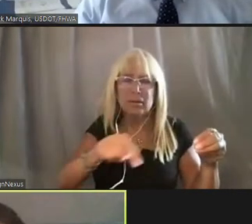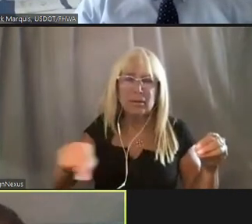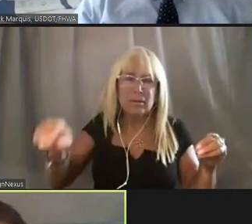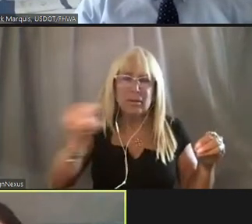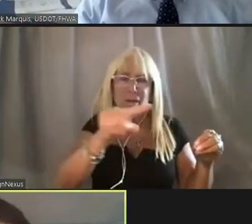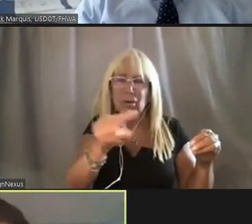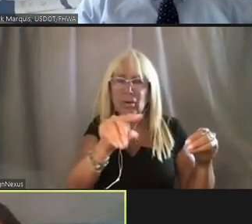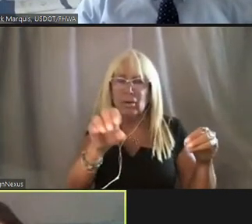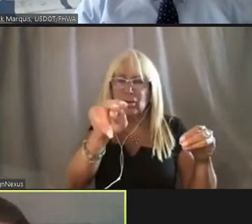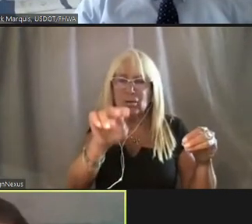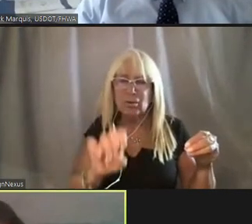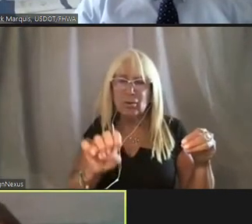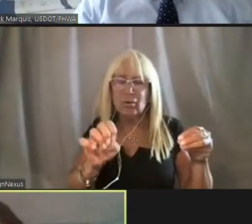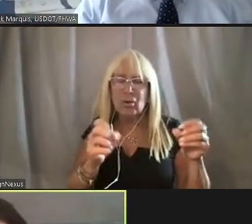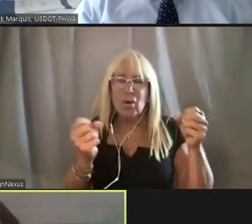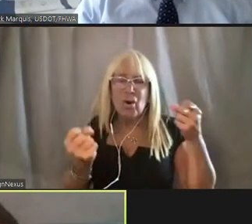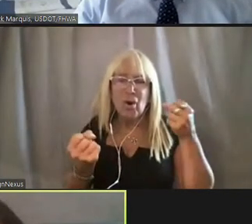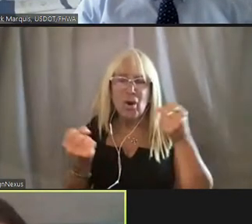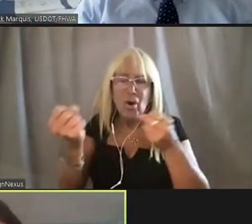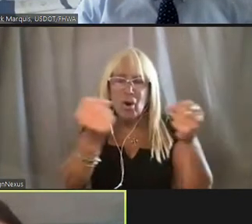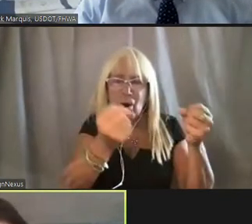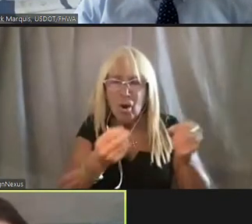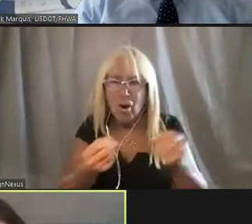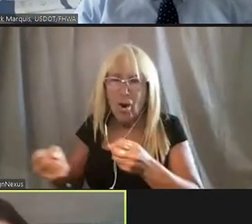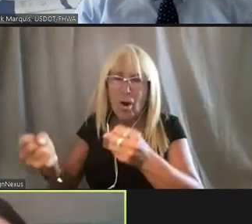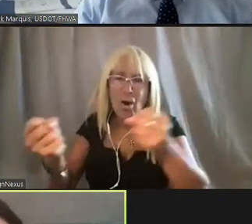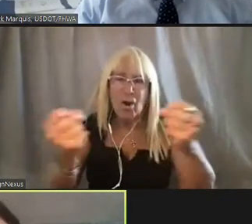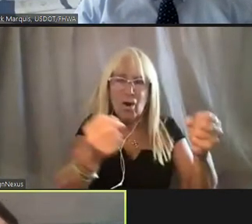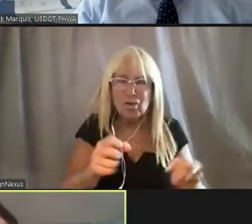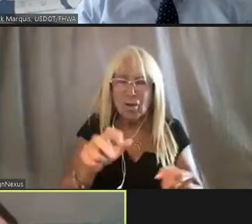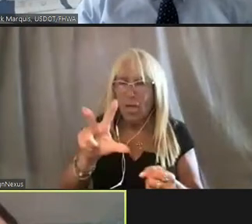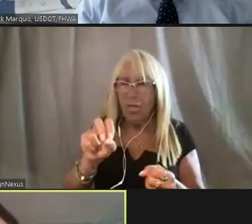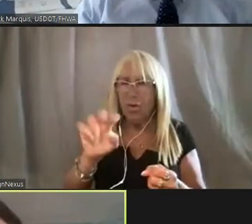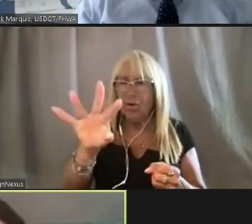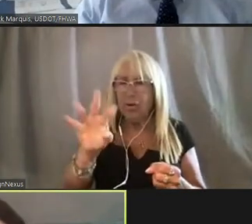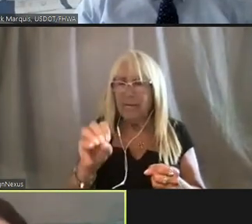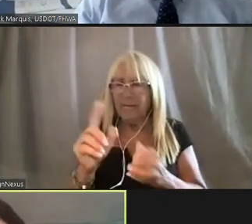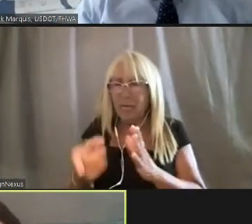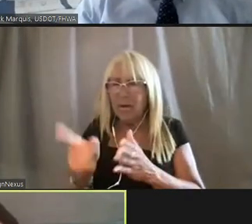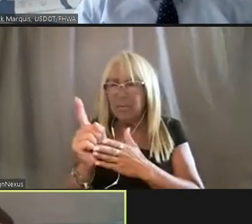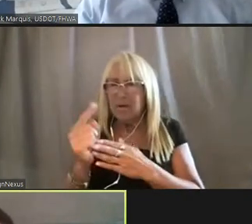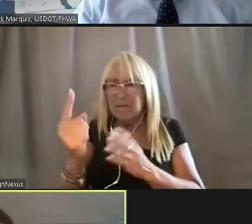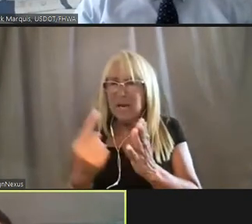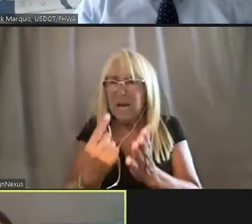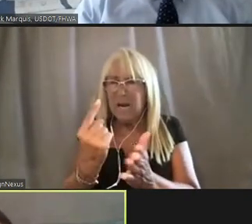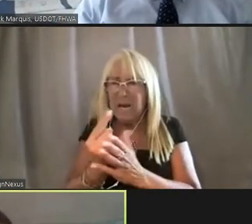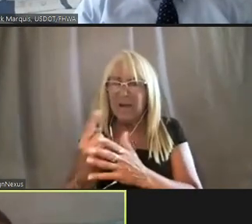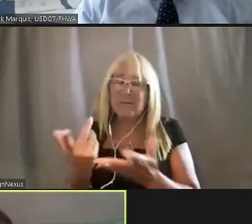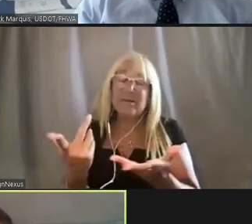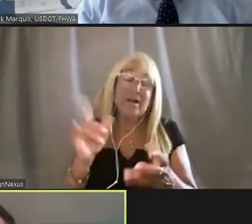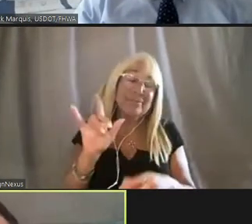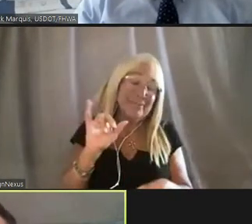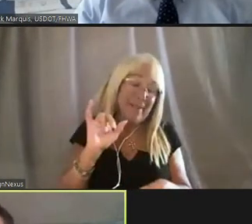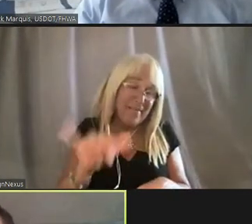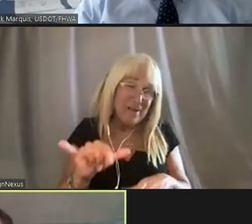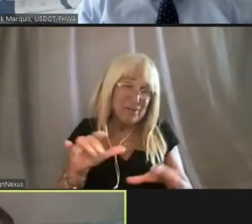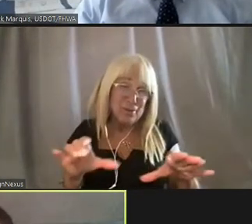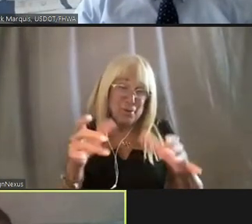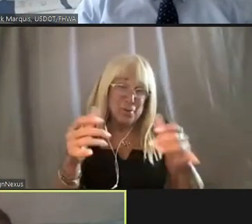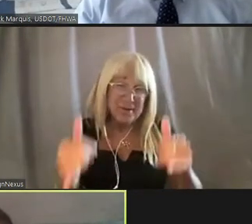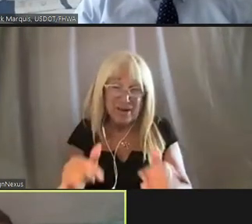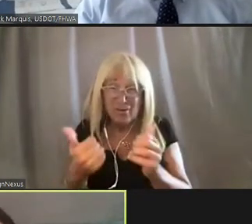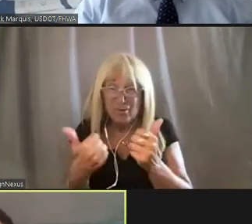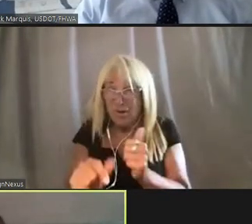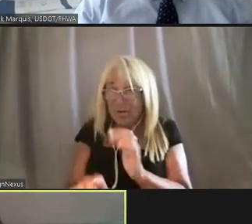cars might be circling around for 30 40 minutes an hour maybe even more which is basically what it's like anyway right now trying to find